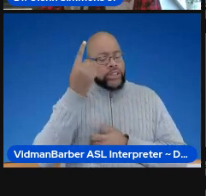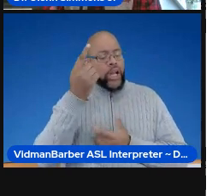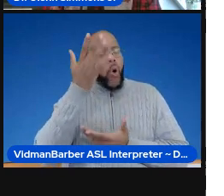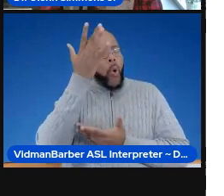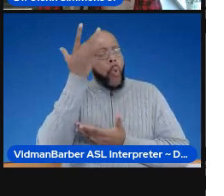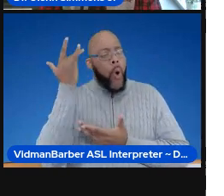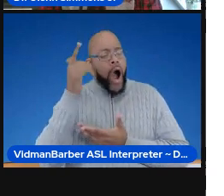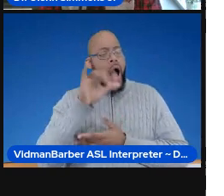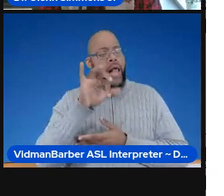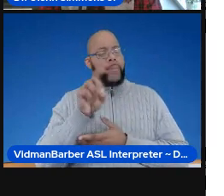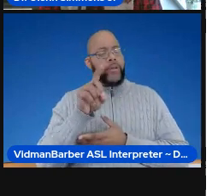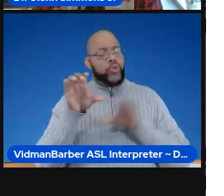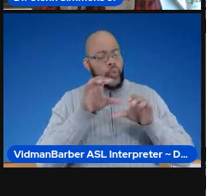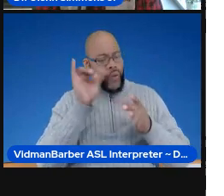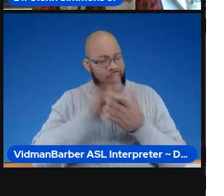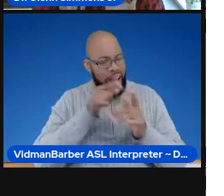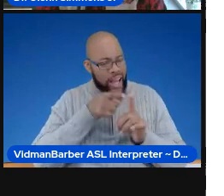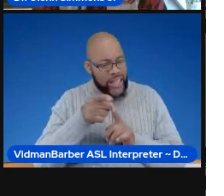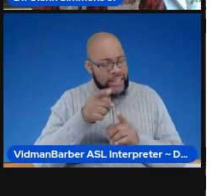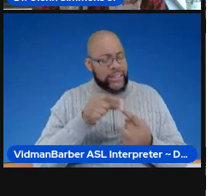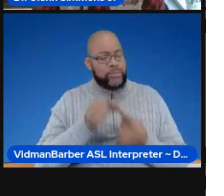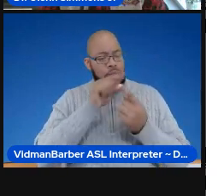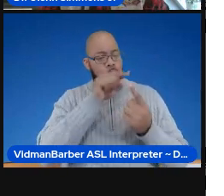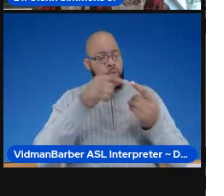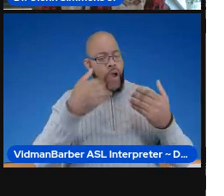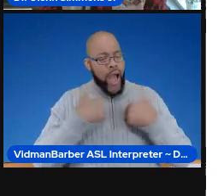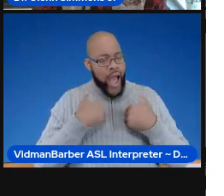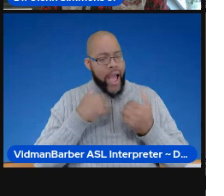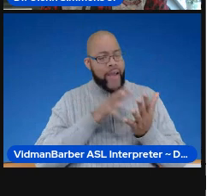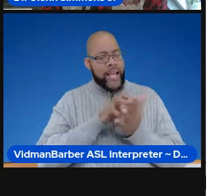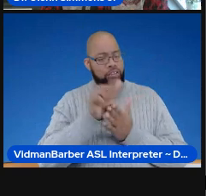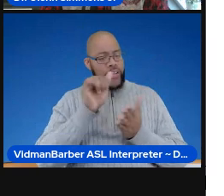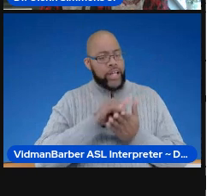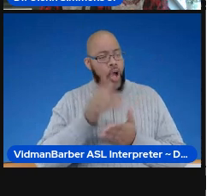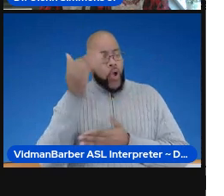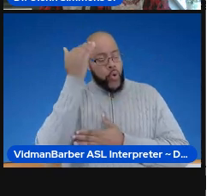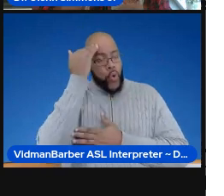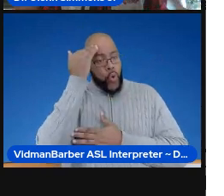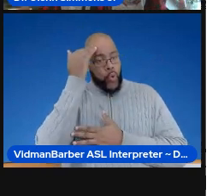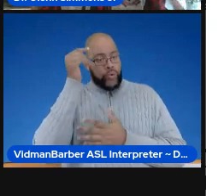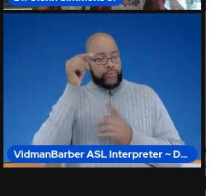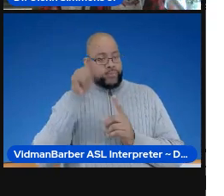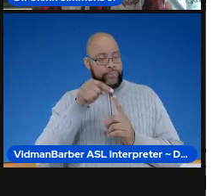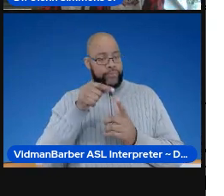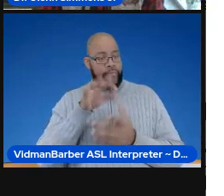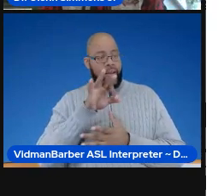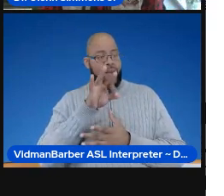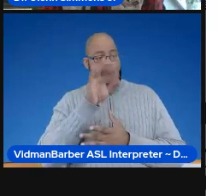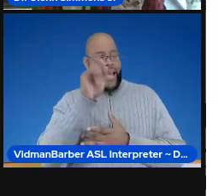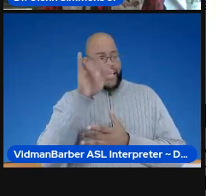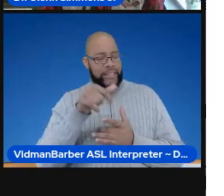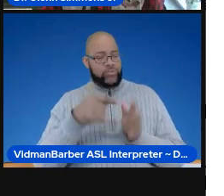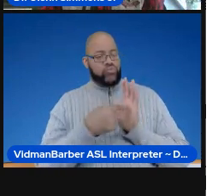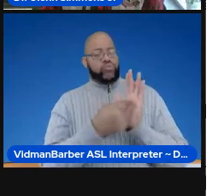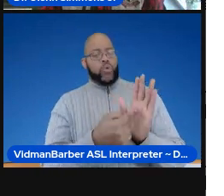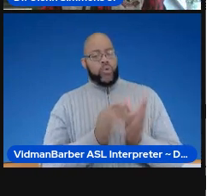these lipids are doing what they're doing, especially when you have cancers that are known to be fatty in presentation.